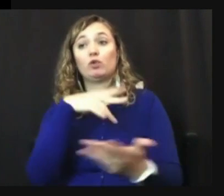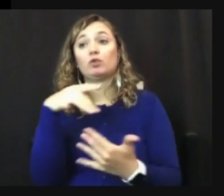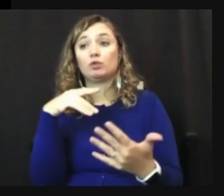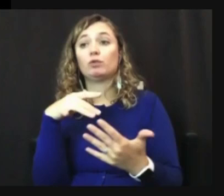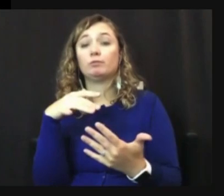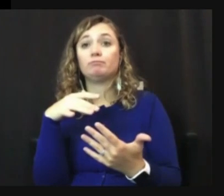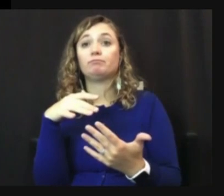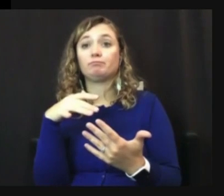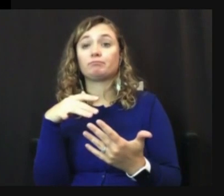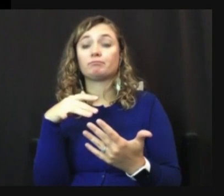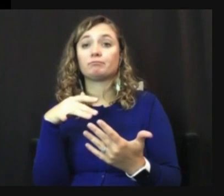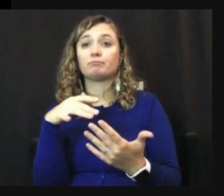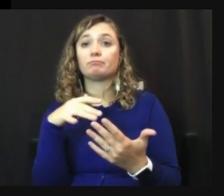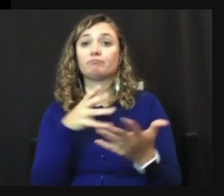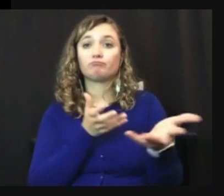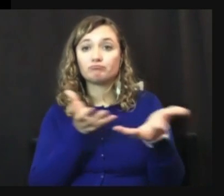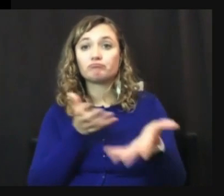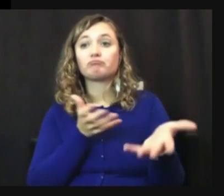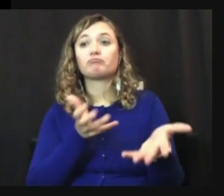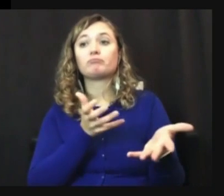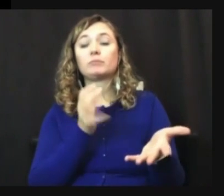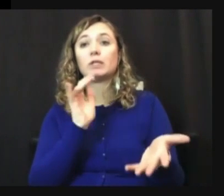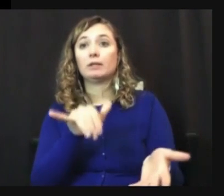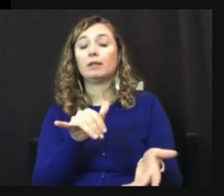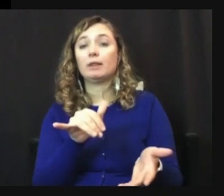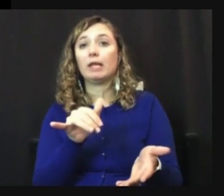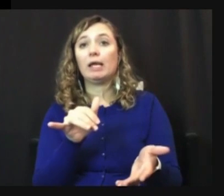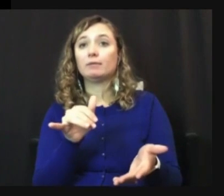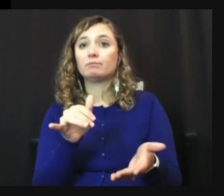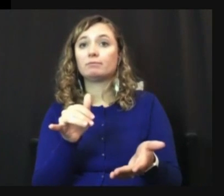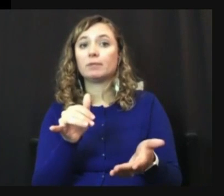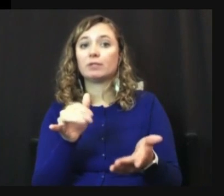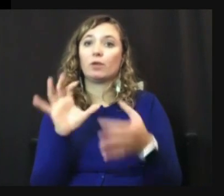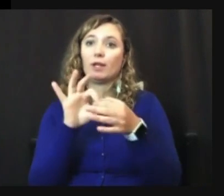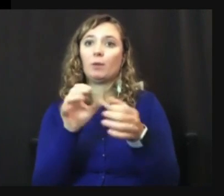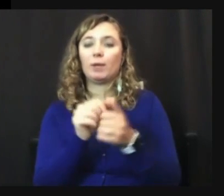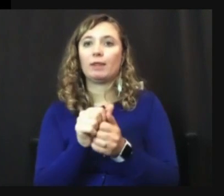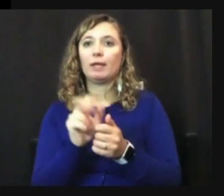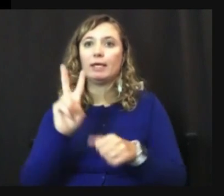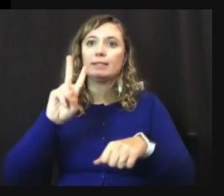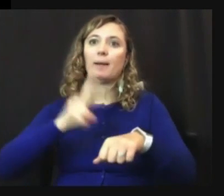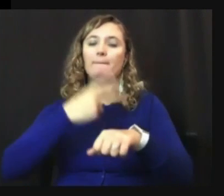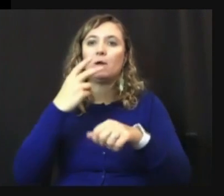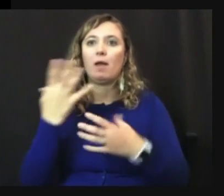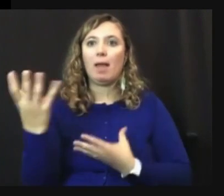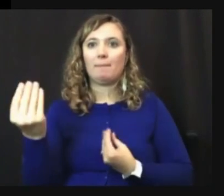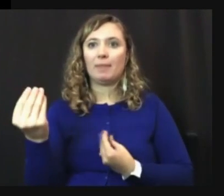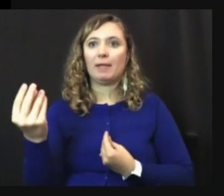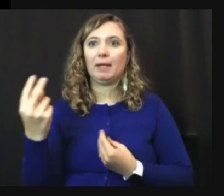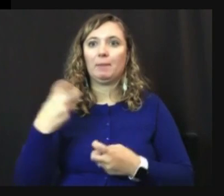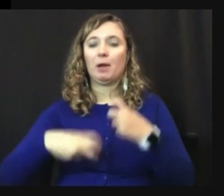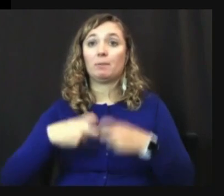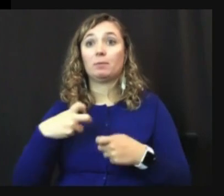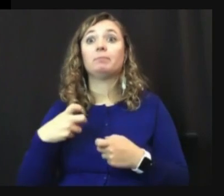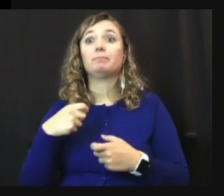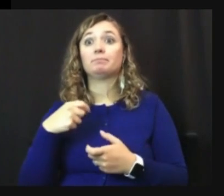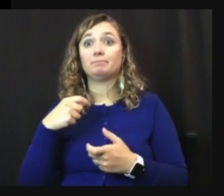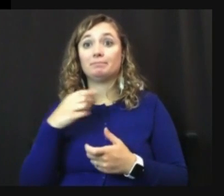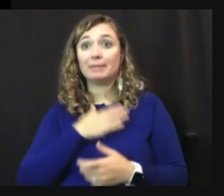goes into what we know from the double empathy problem. And if you are taking notes, please write down the double empathy